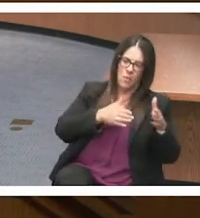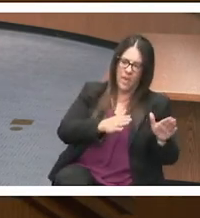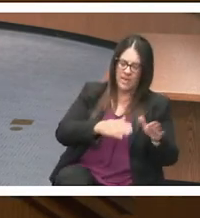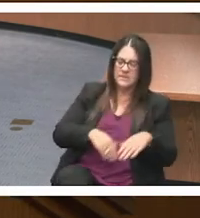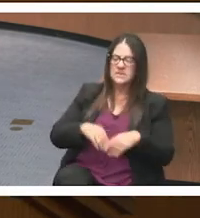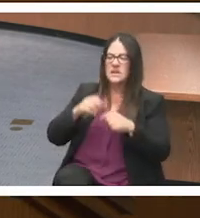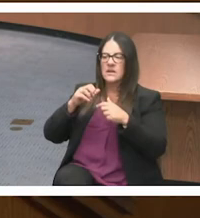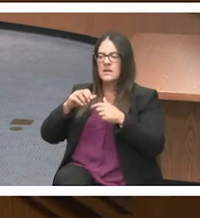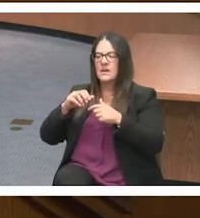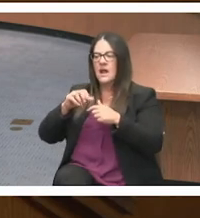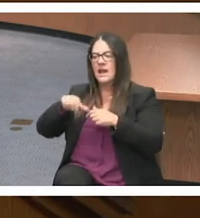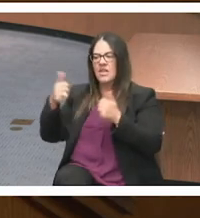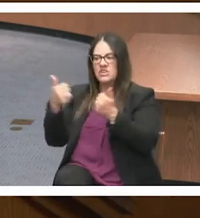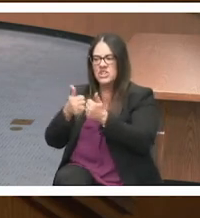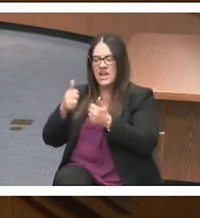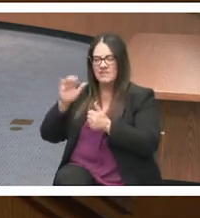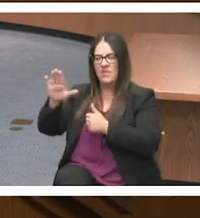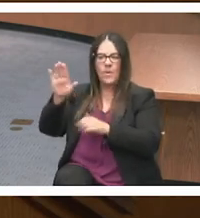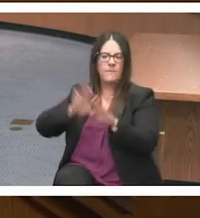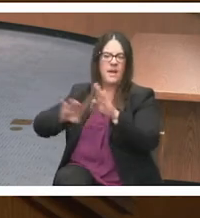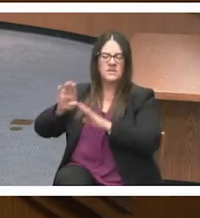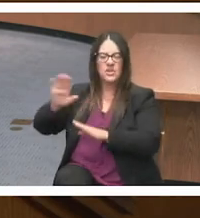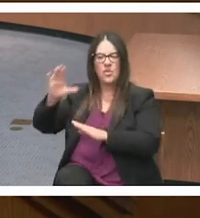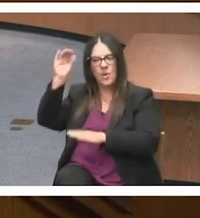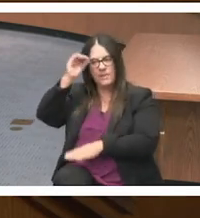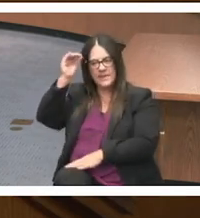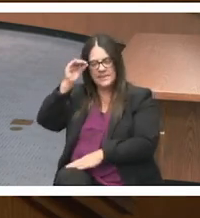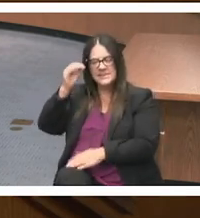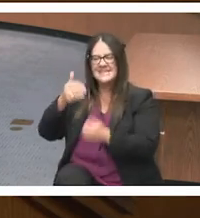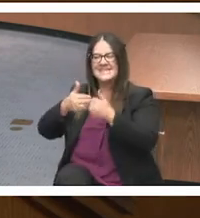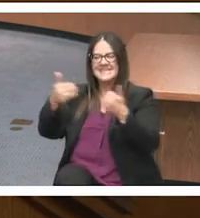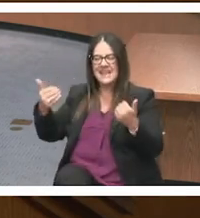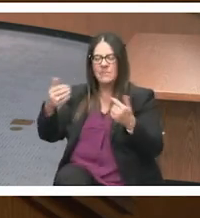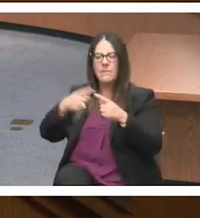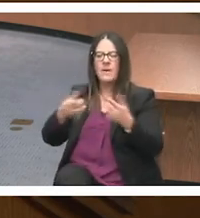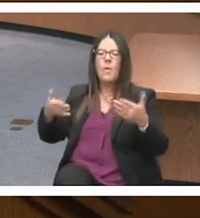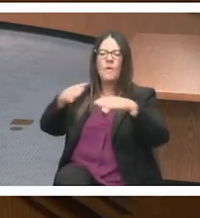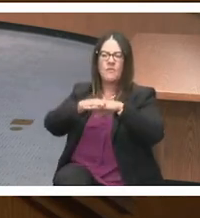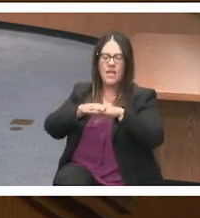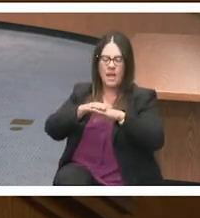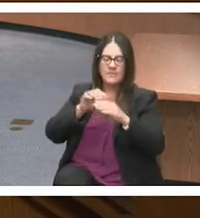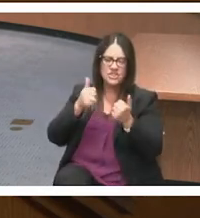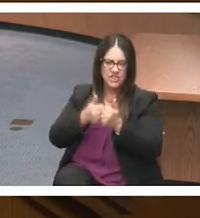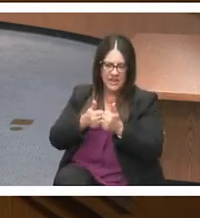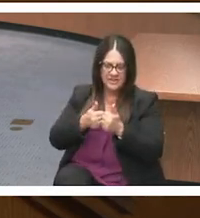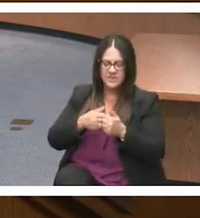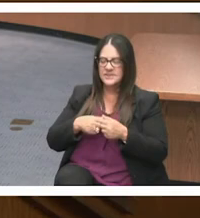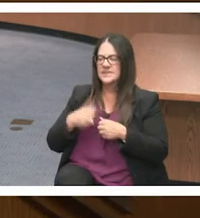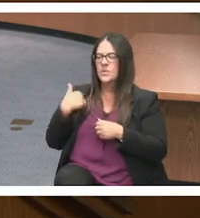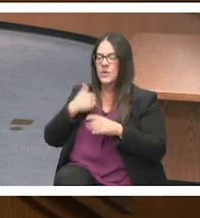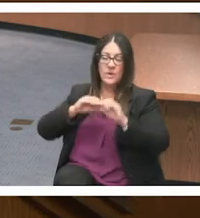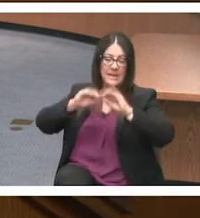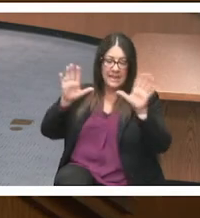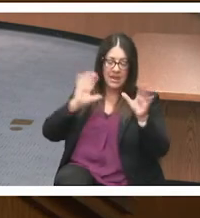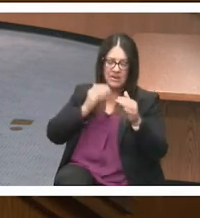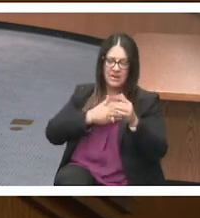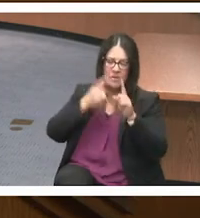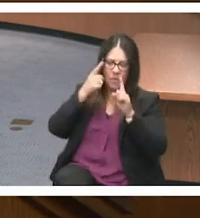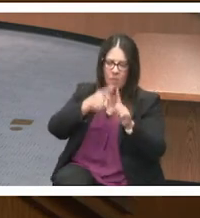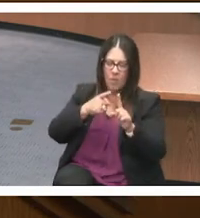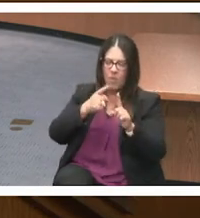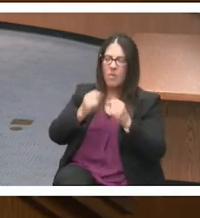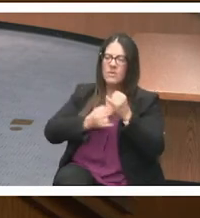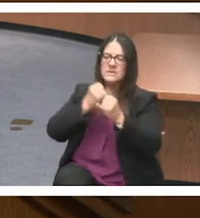biological opinions because they're the separate but overlapping challenge we're dealing with. So we've been very clear. Our goal is